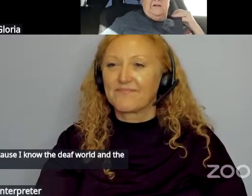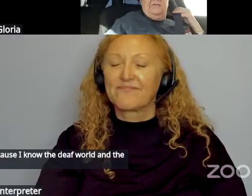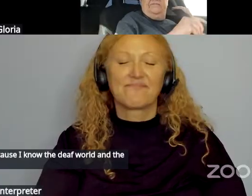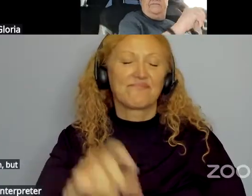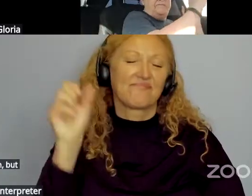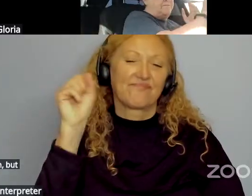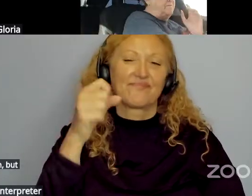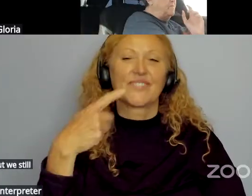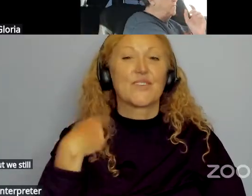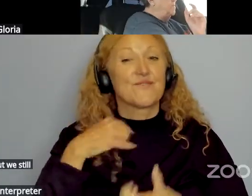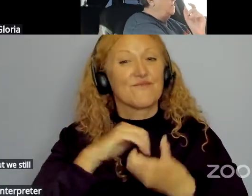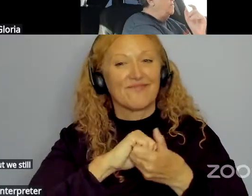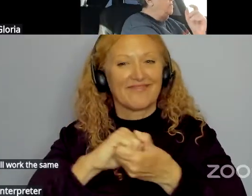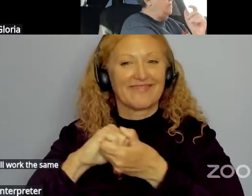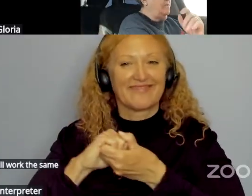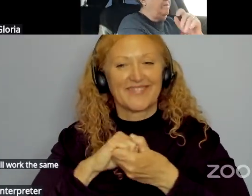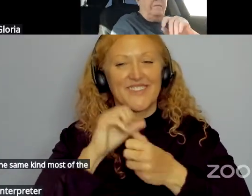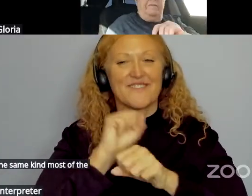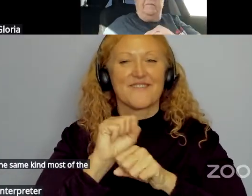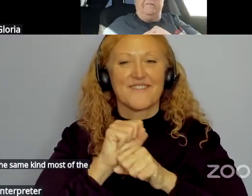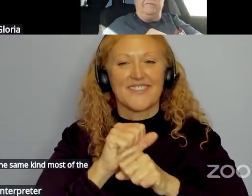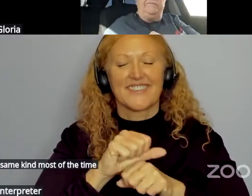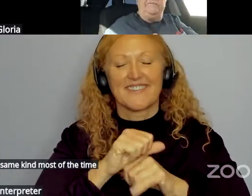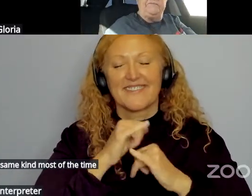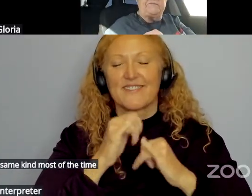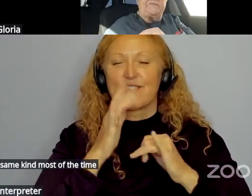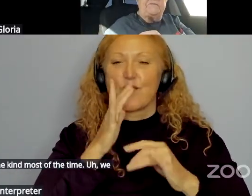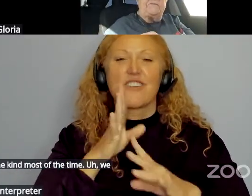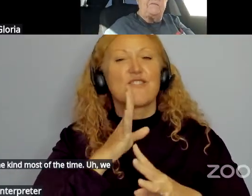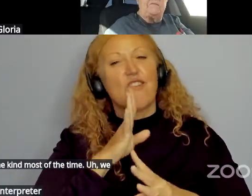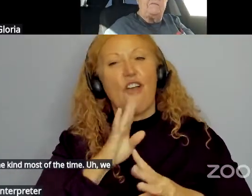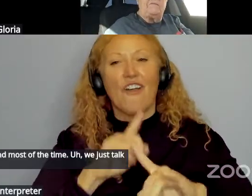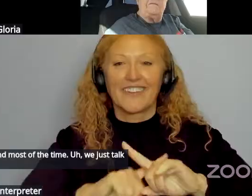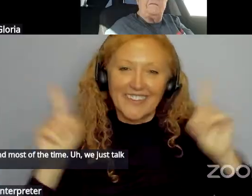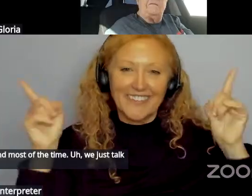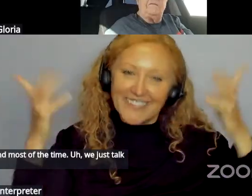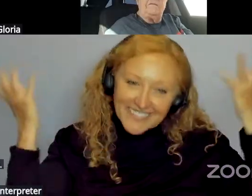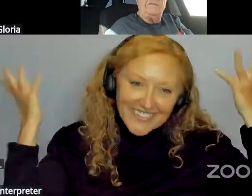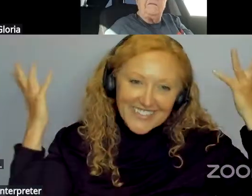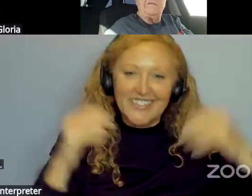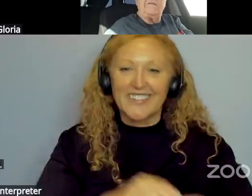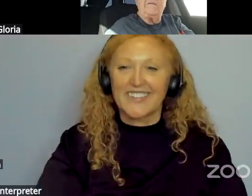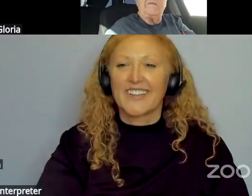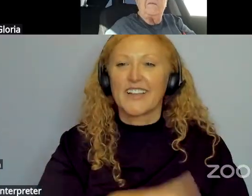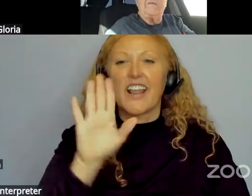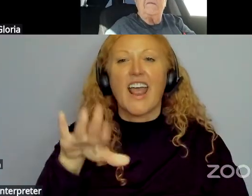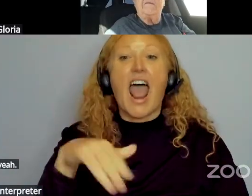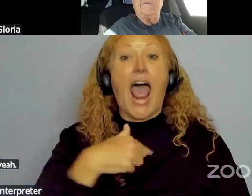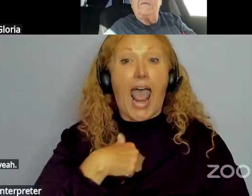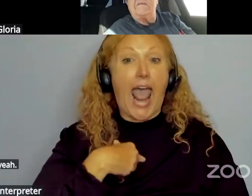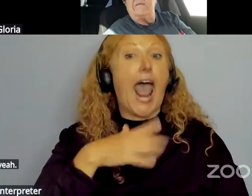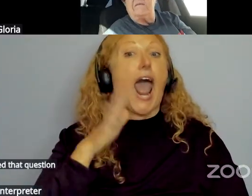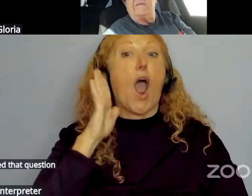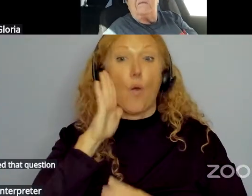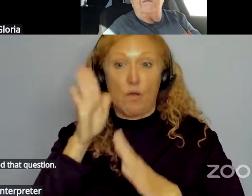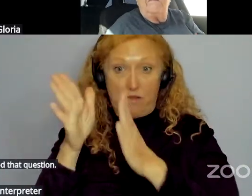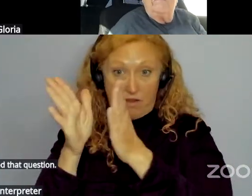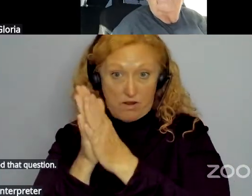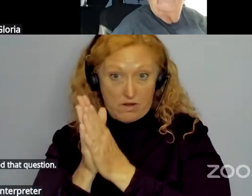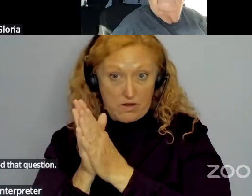we still work the same kind most of the time. We just talk different. Um, so yeah, I asked that question.